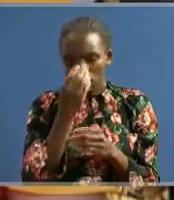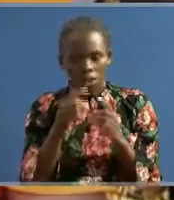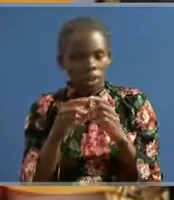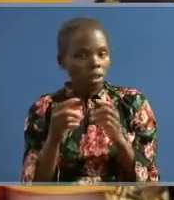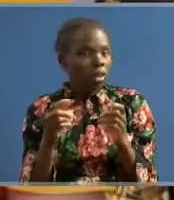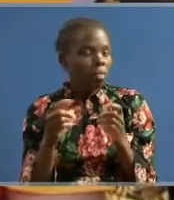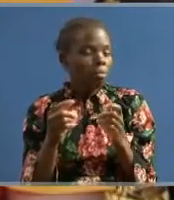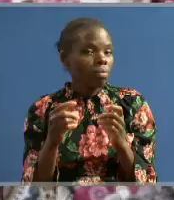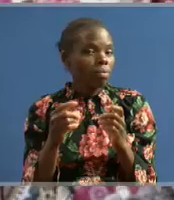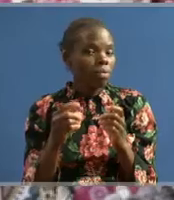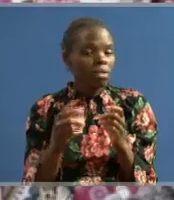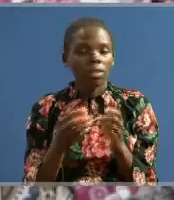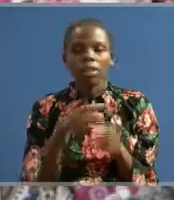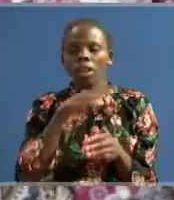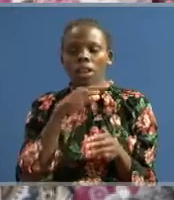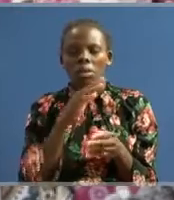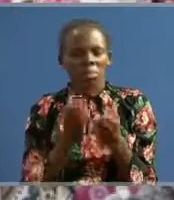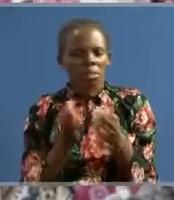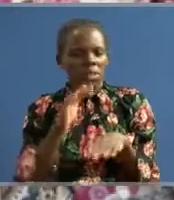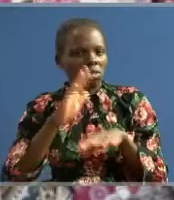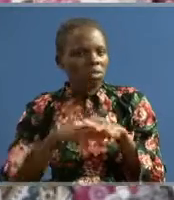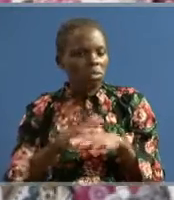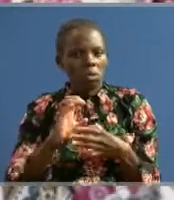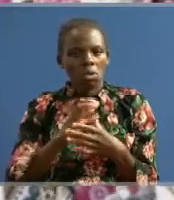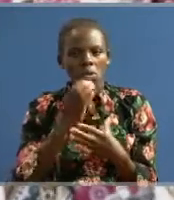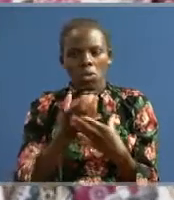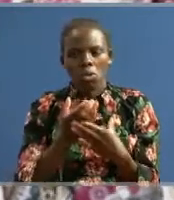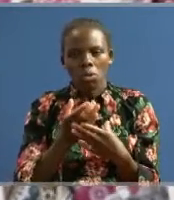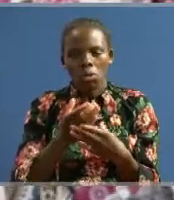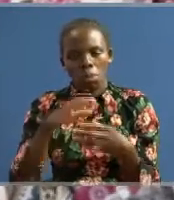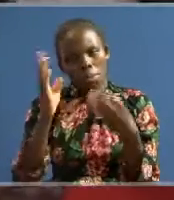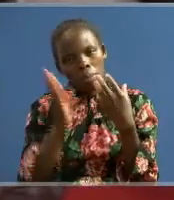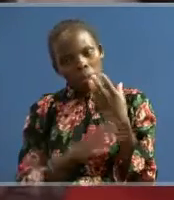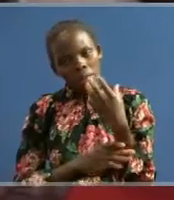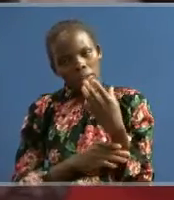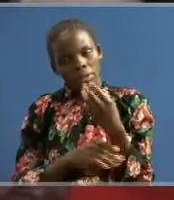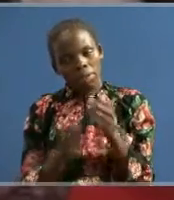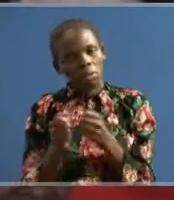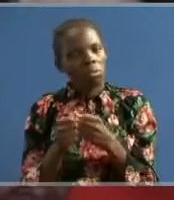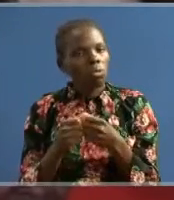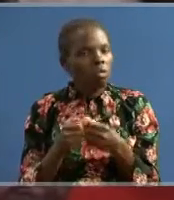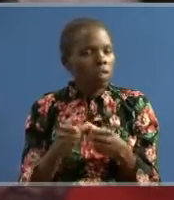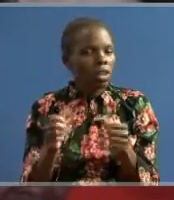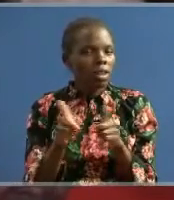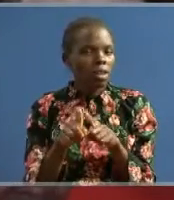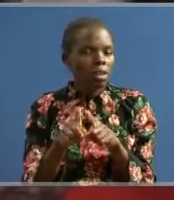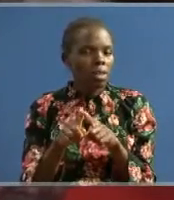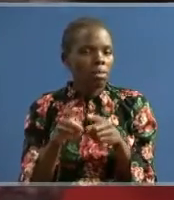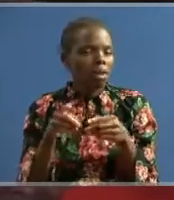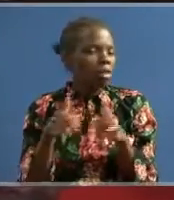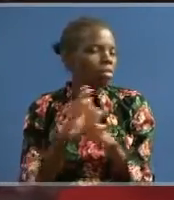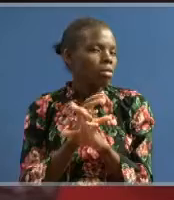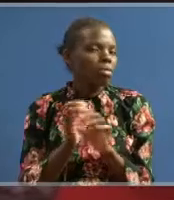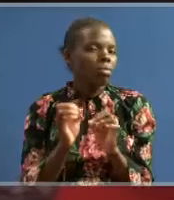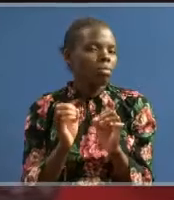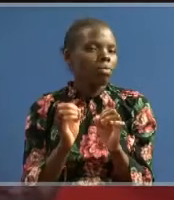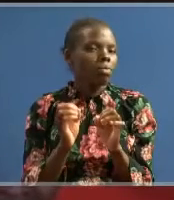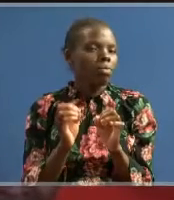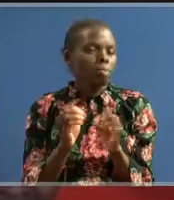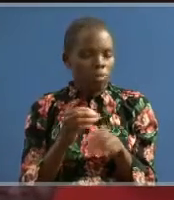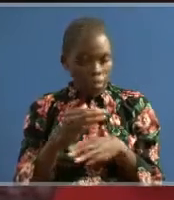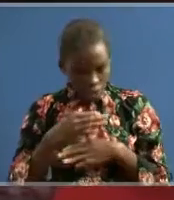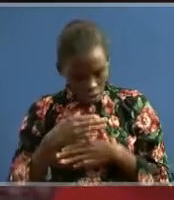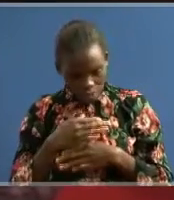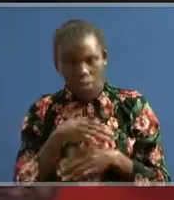on everything, whether it is good or bad, provided they don't move on one direction. Mimi nataka niwaambie hivi.